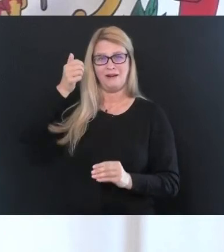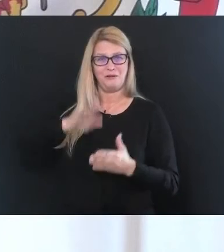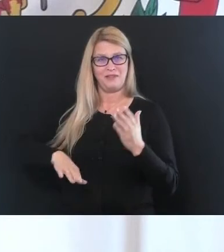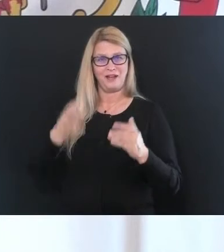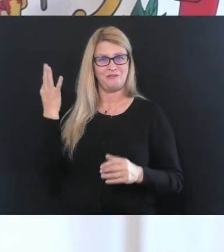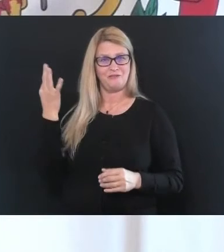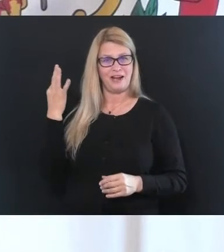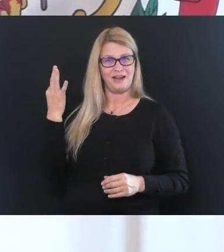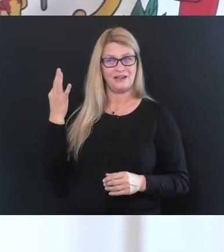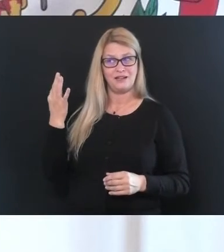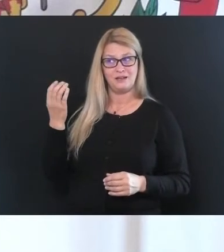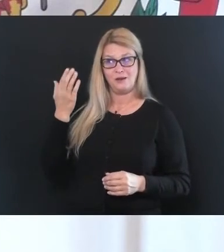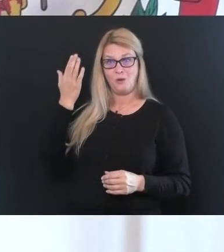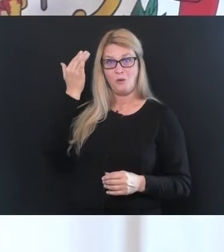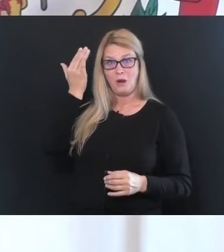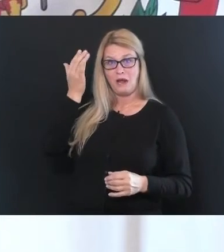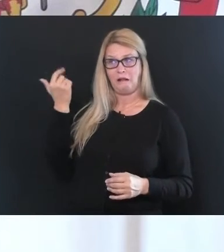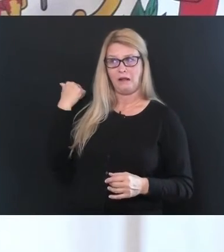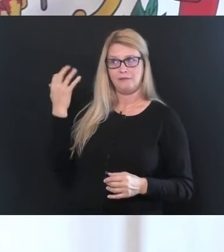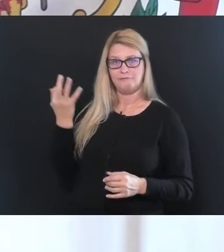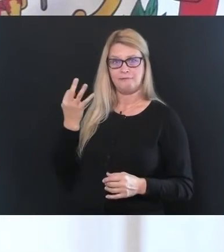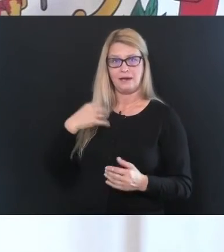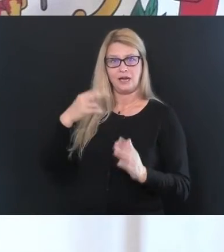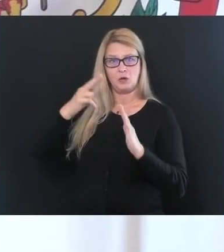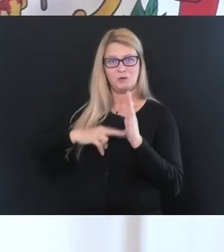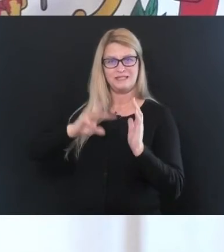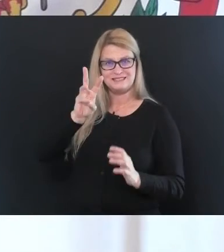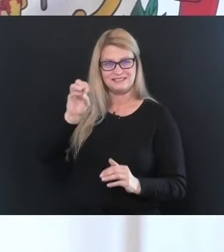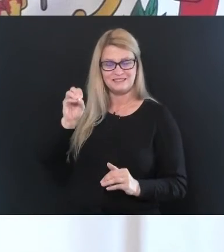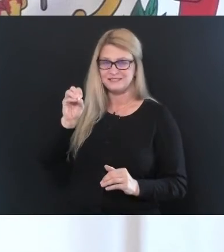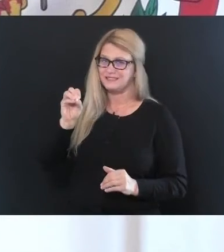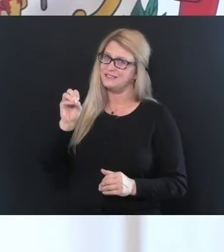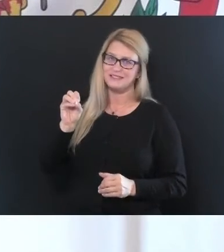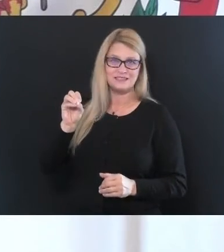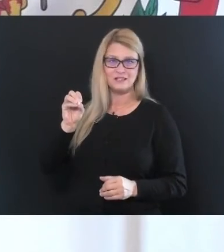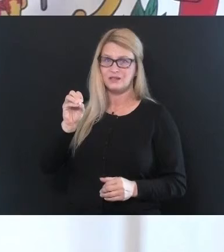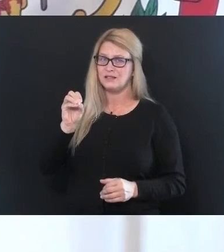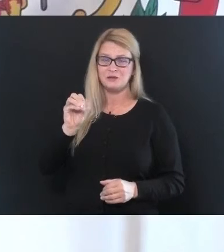read 60 deaths, but 38 deaths is